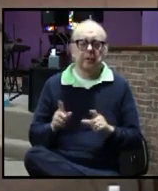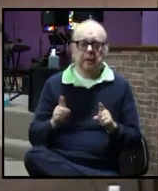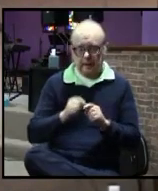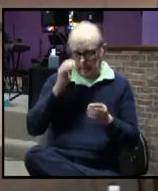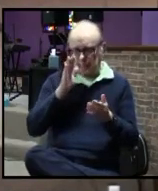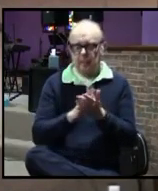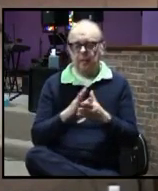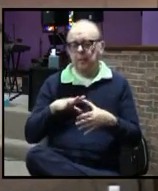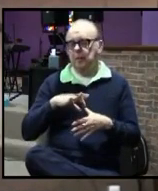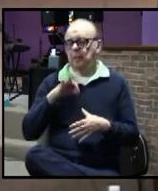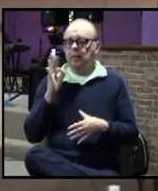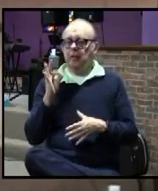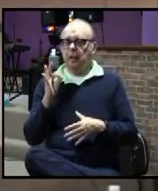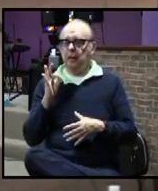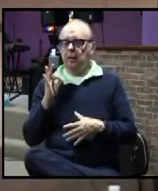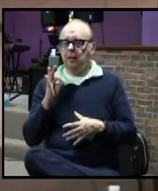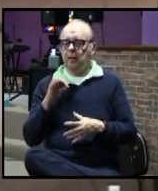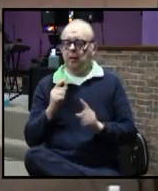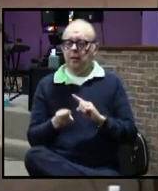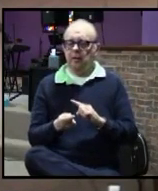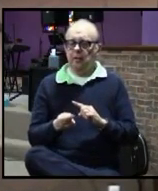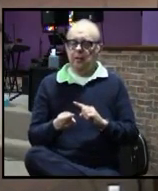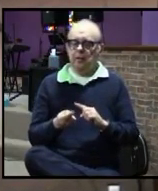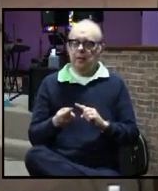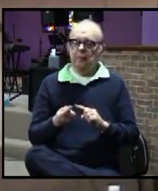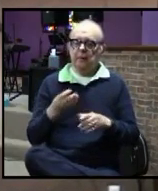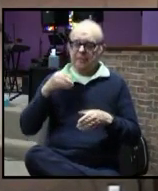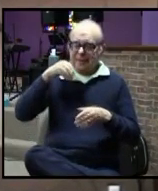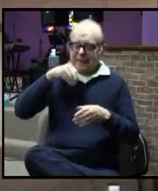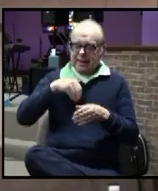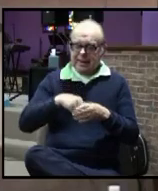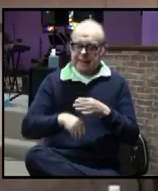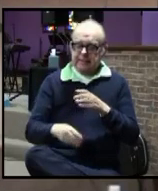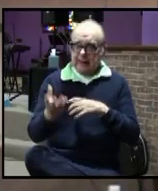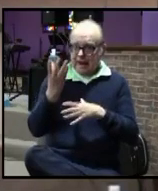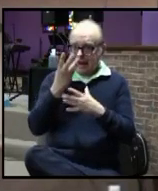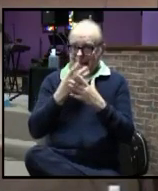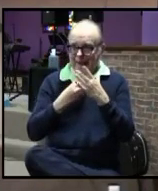You can also believe that the Spirit can change you from the inside out.